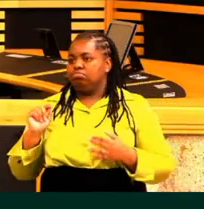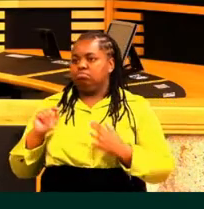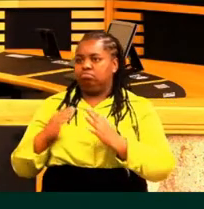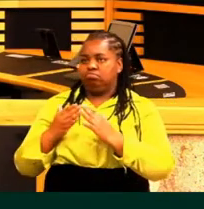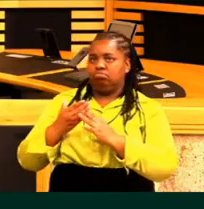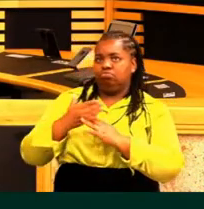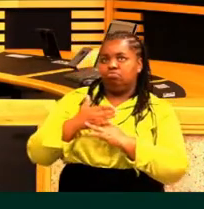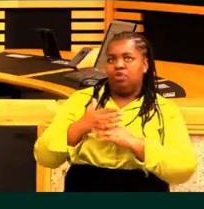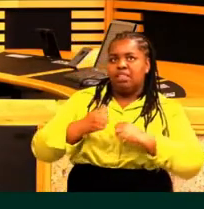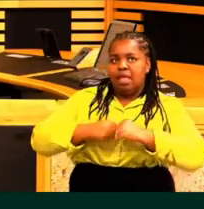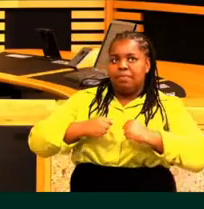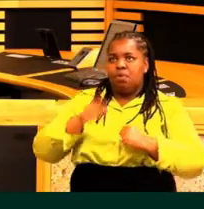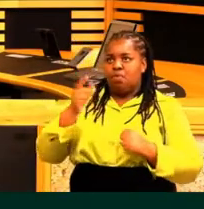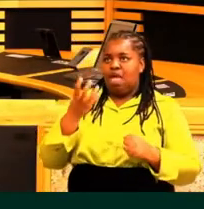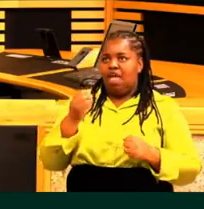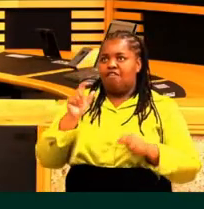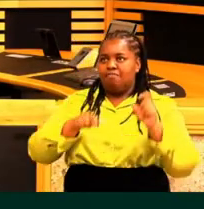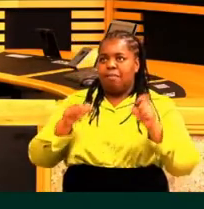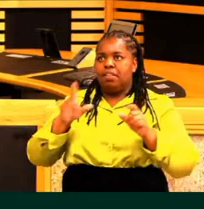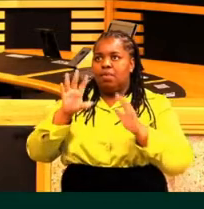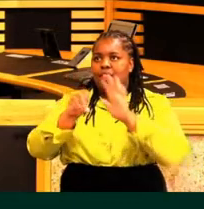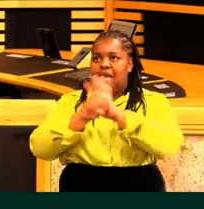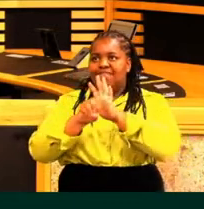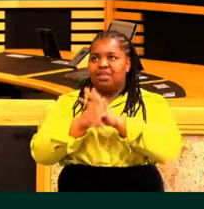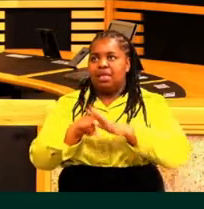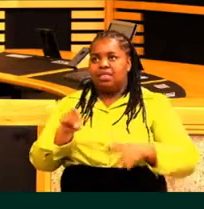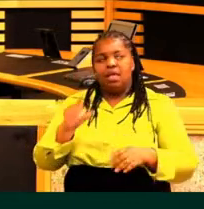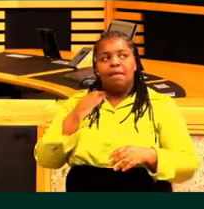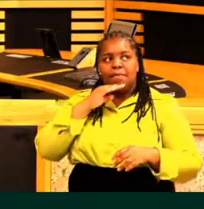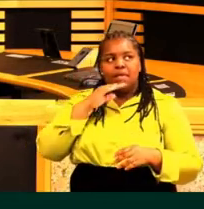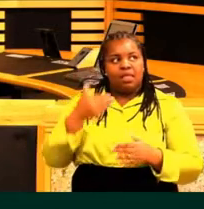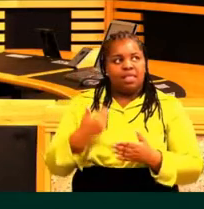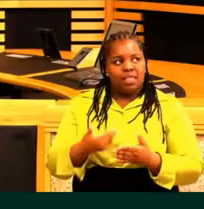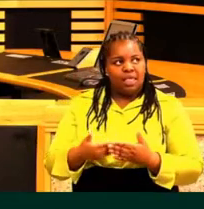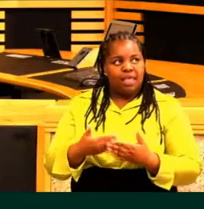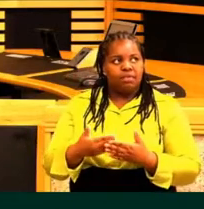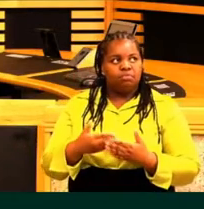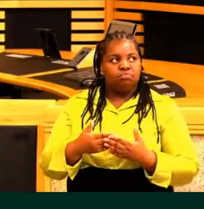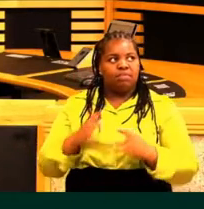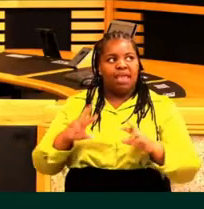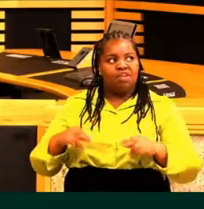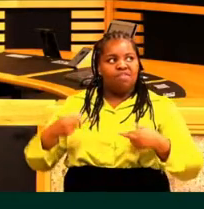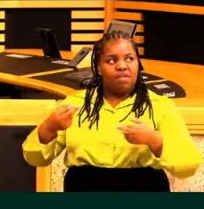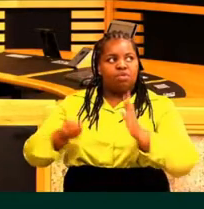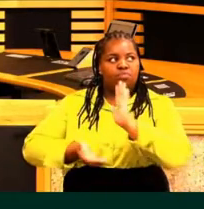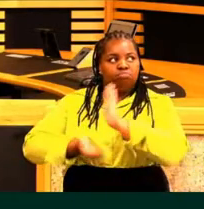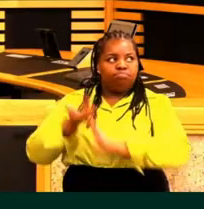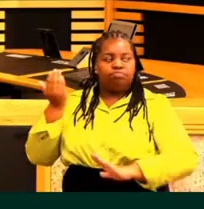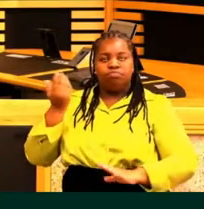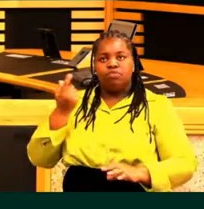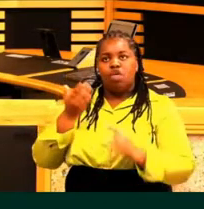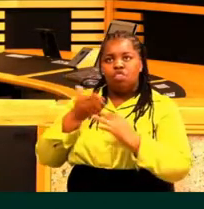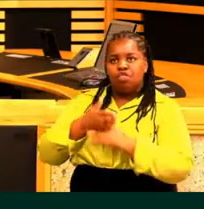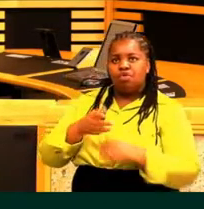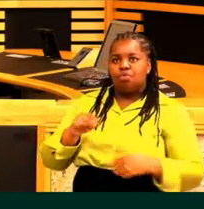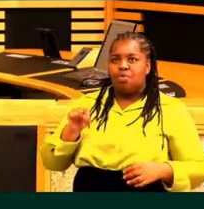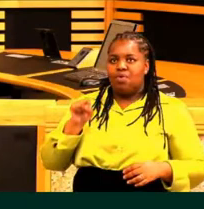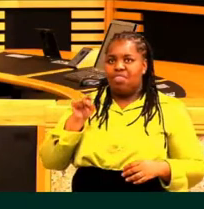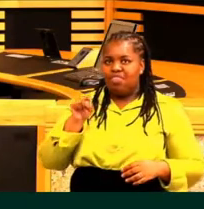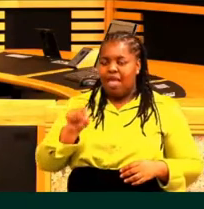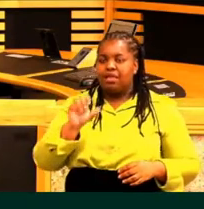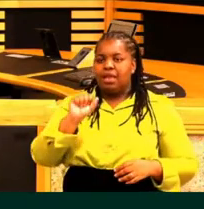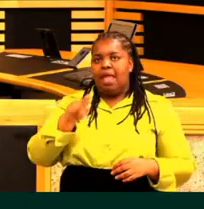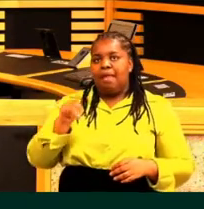and you will have people who will advertise on that and will be able to raise the revenue through that app